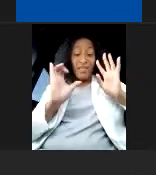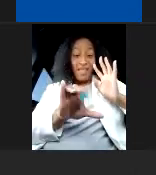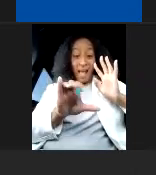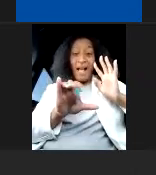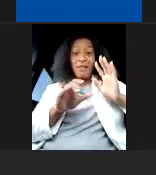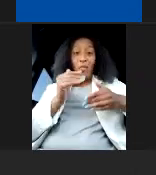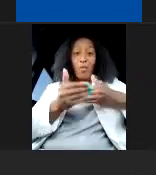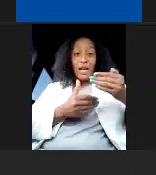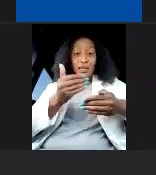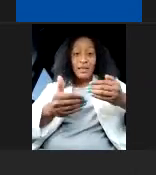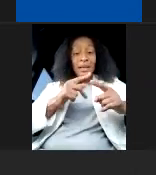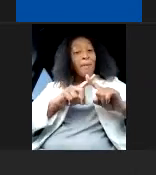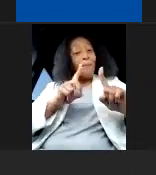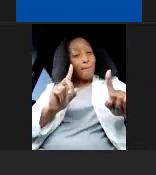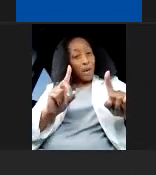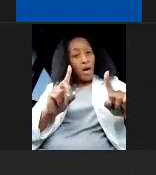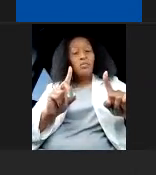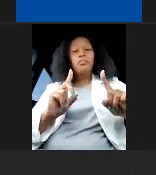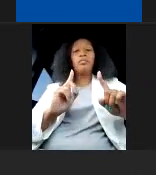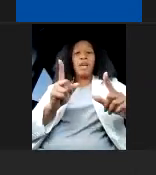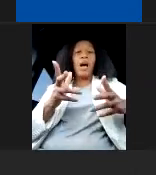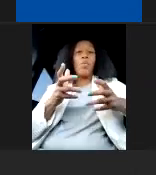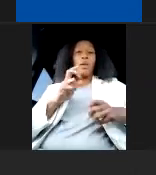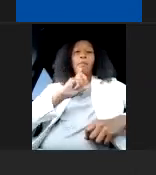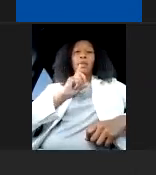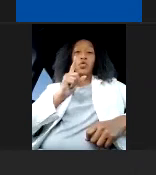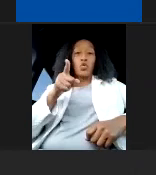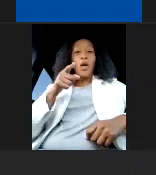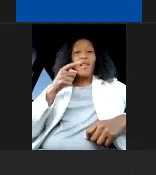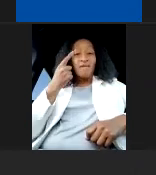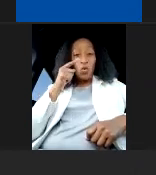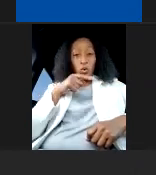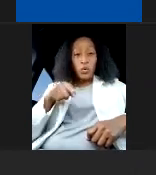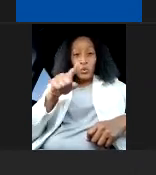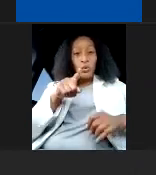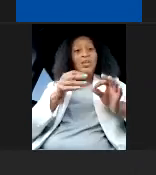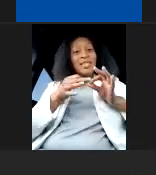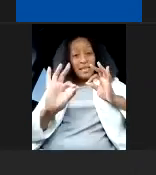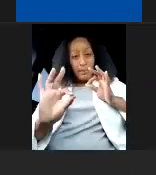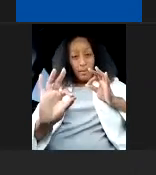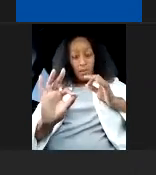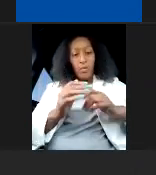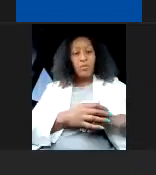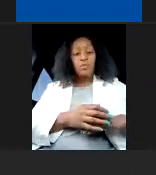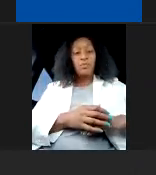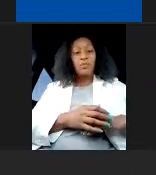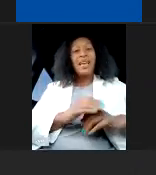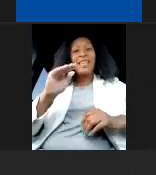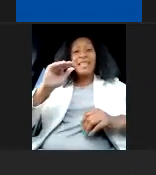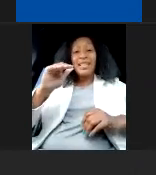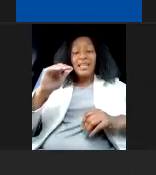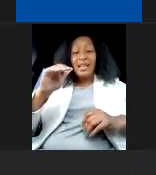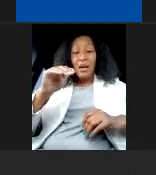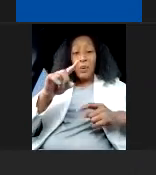is an introductory process for many students. And so in this class, when we line up our